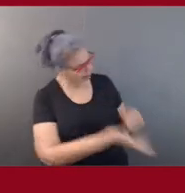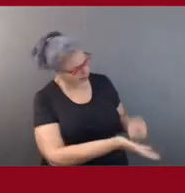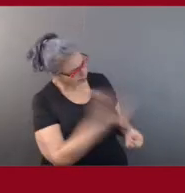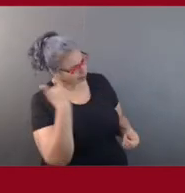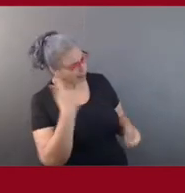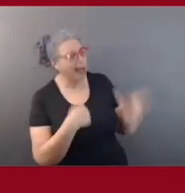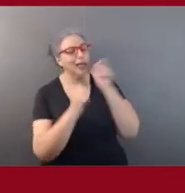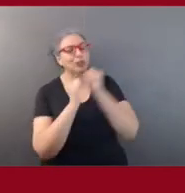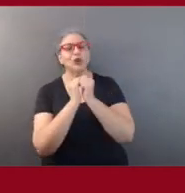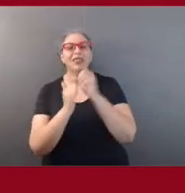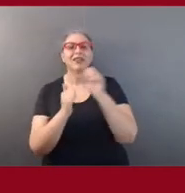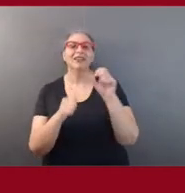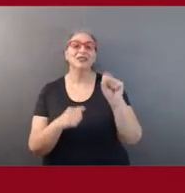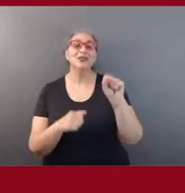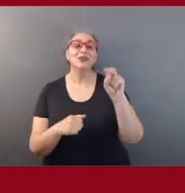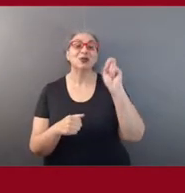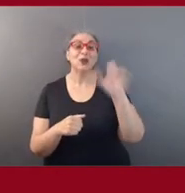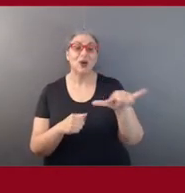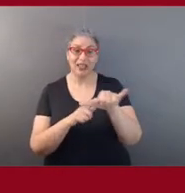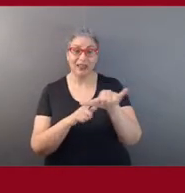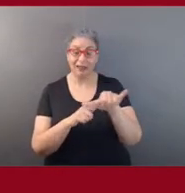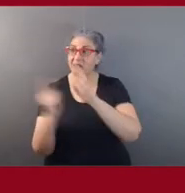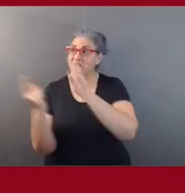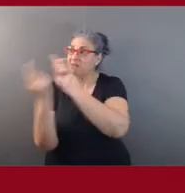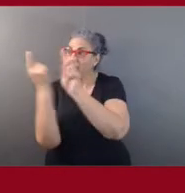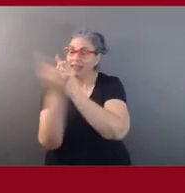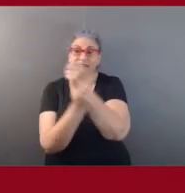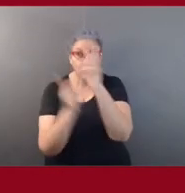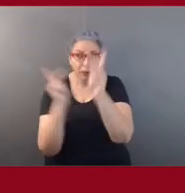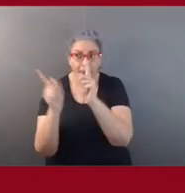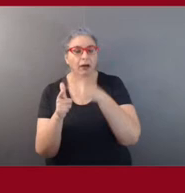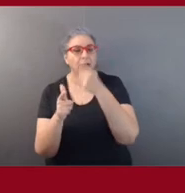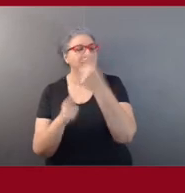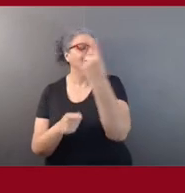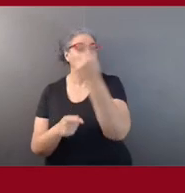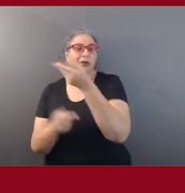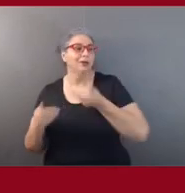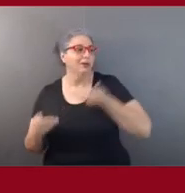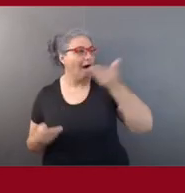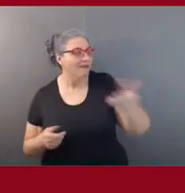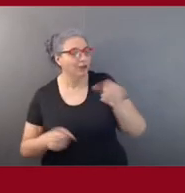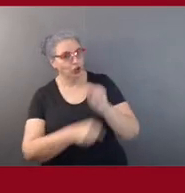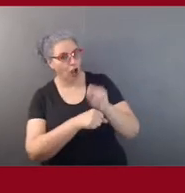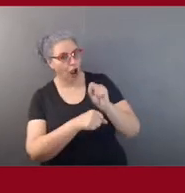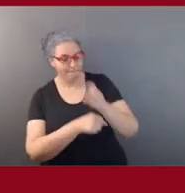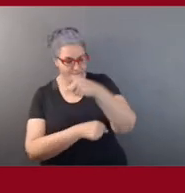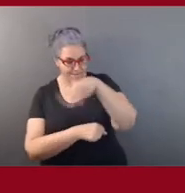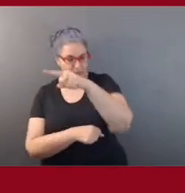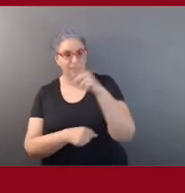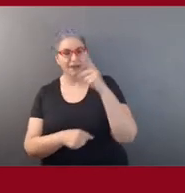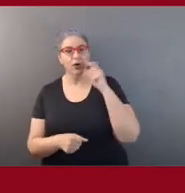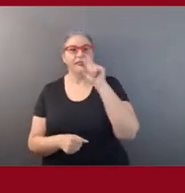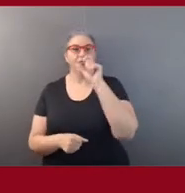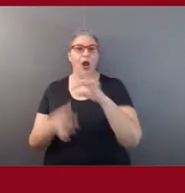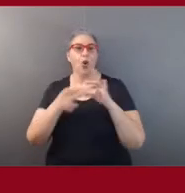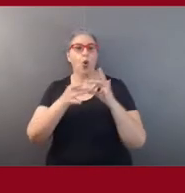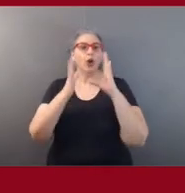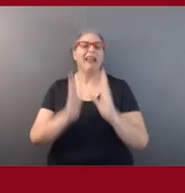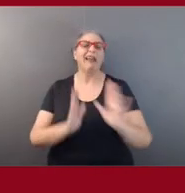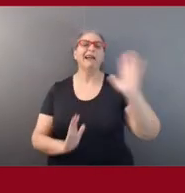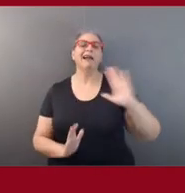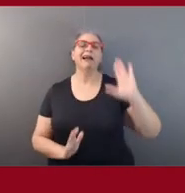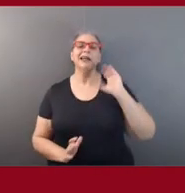met some of the people there and ended up getting a job offer for a visual effects coordinator at Sony Imageworks back in the